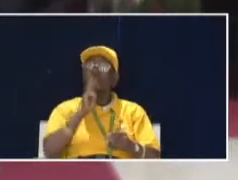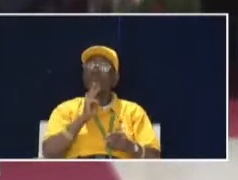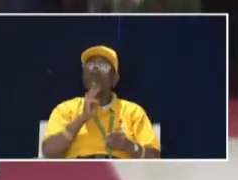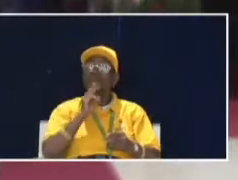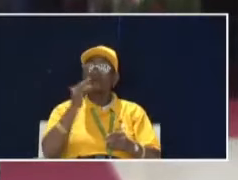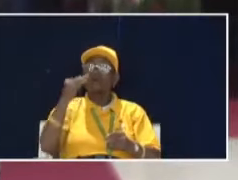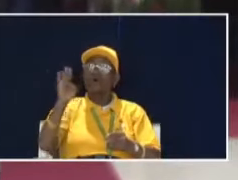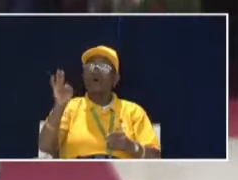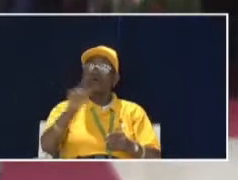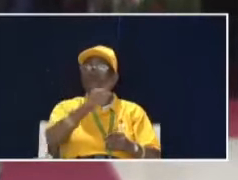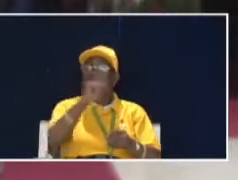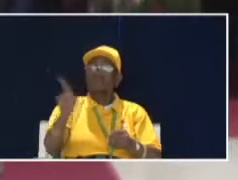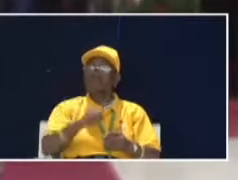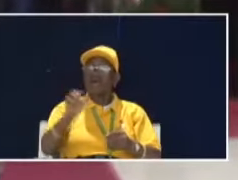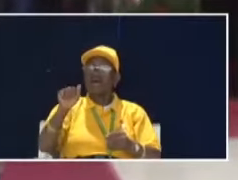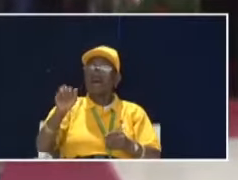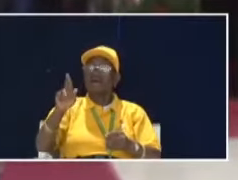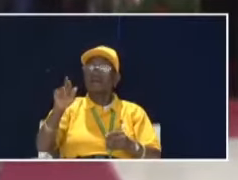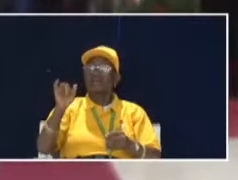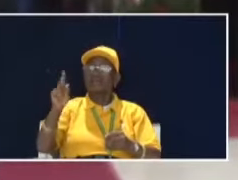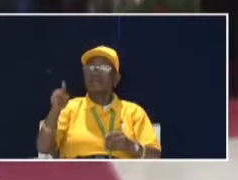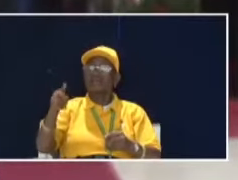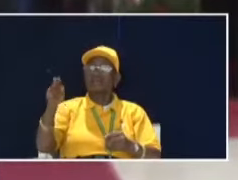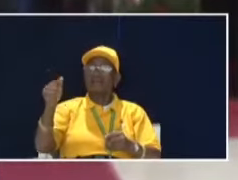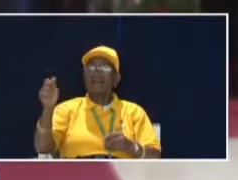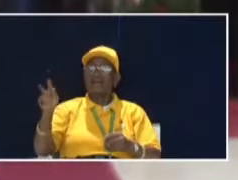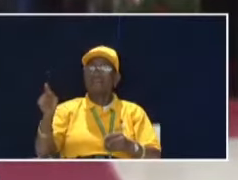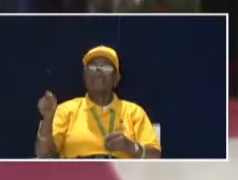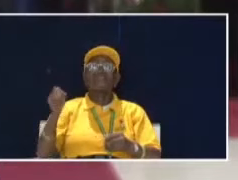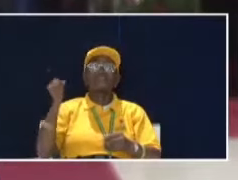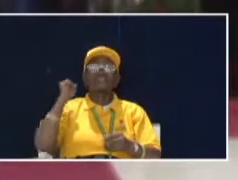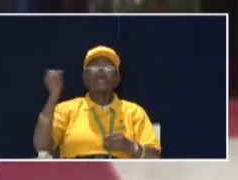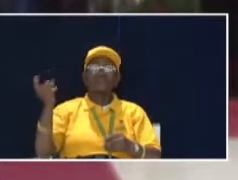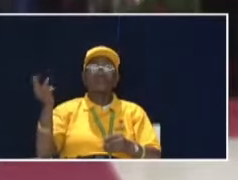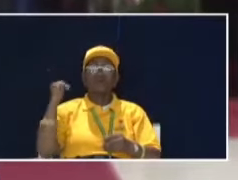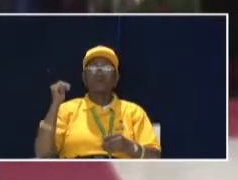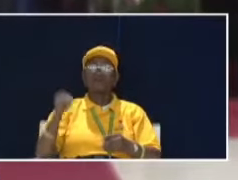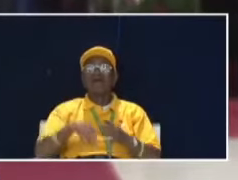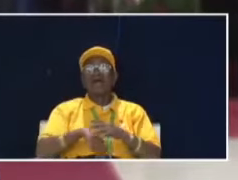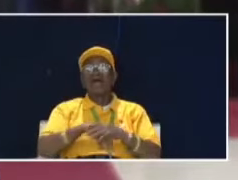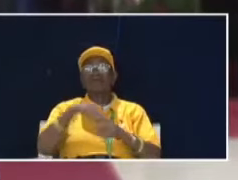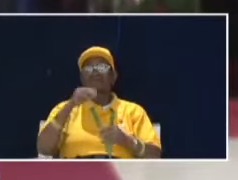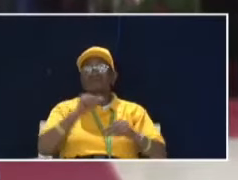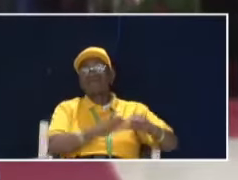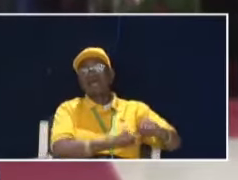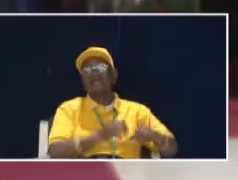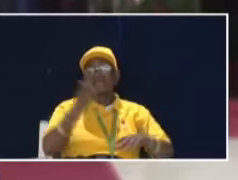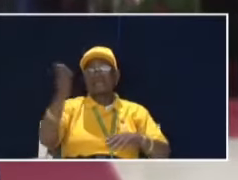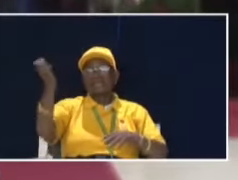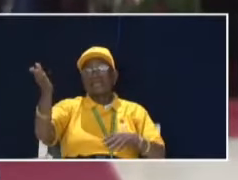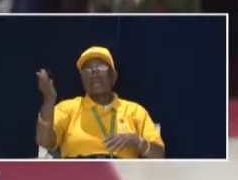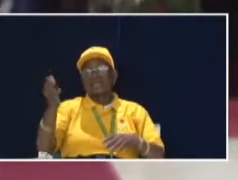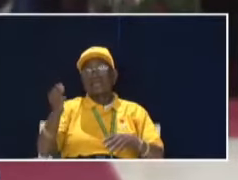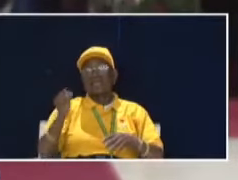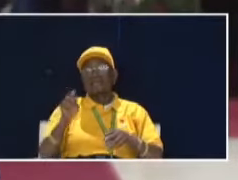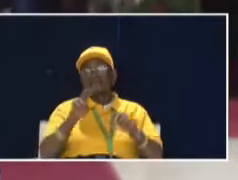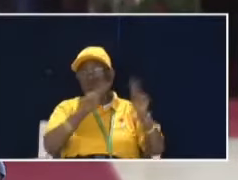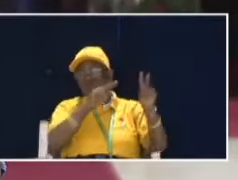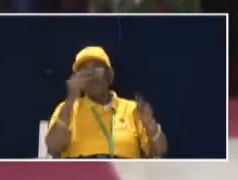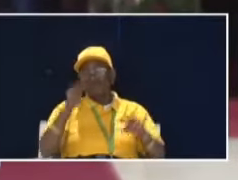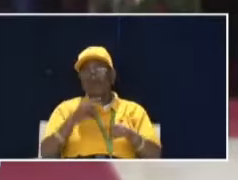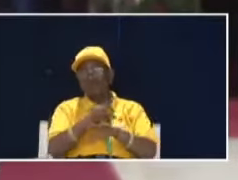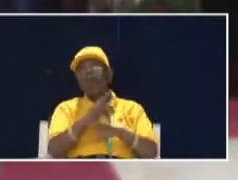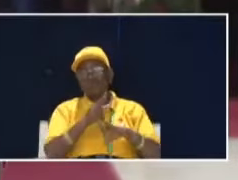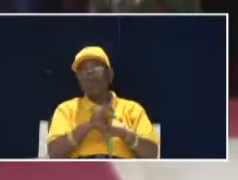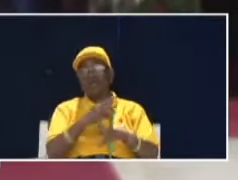of Zarephath. She was outside there looking for wood,